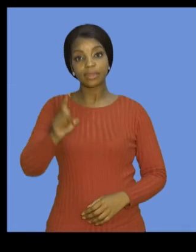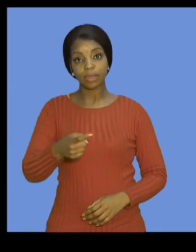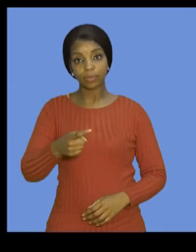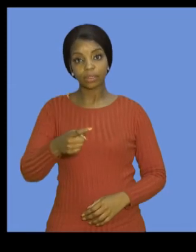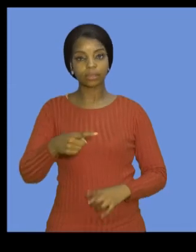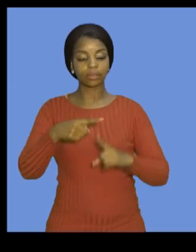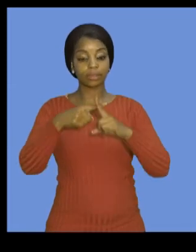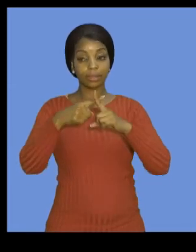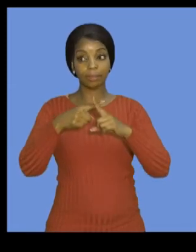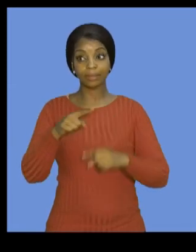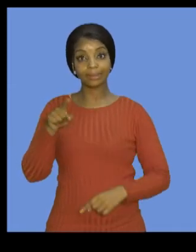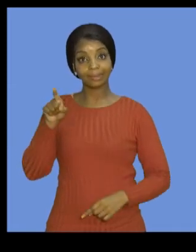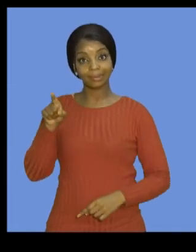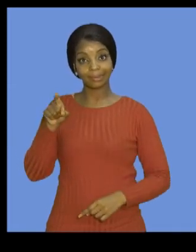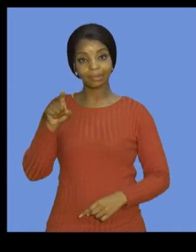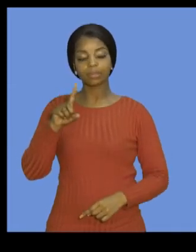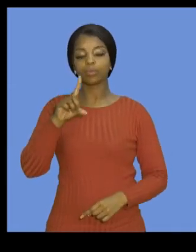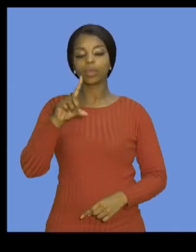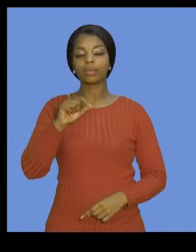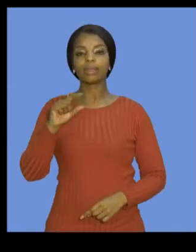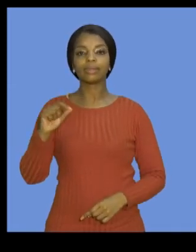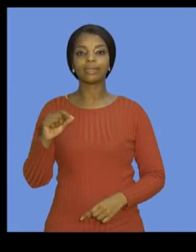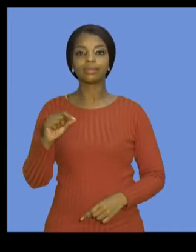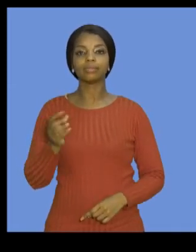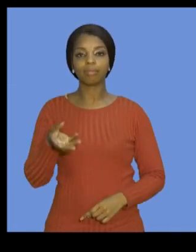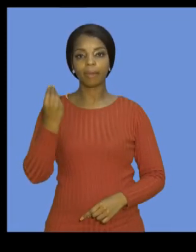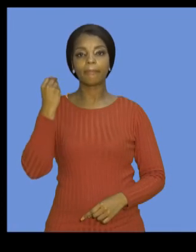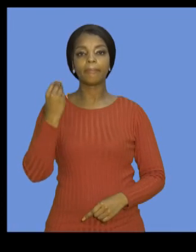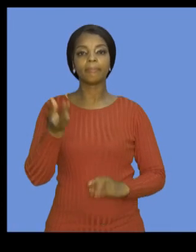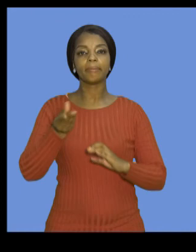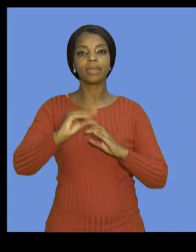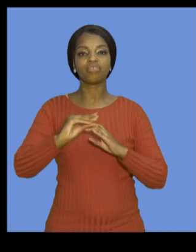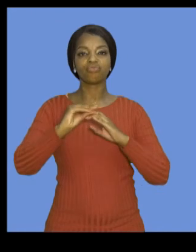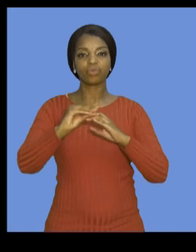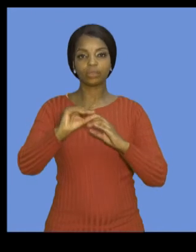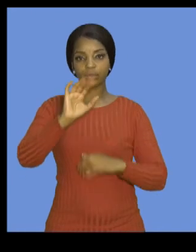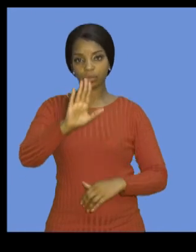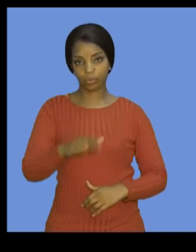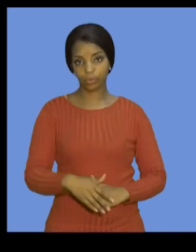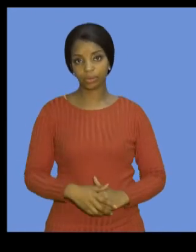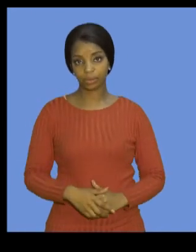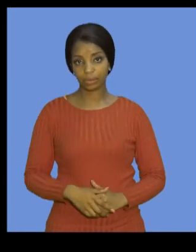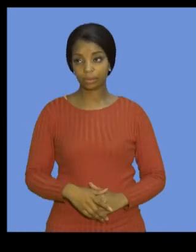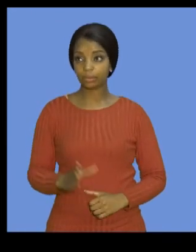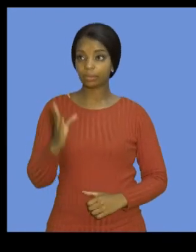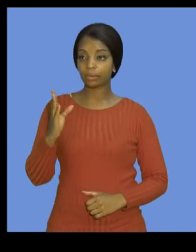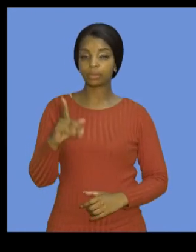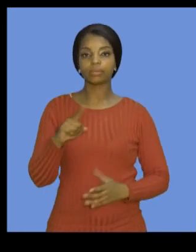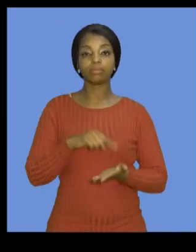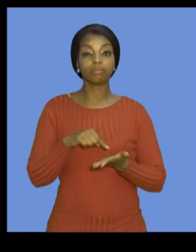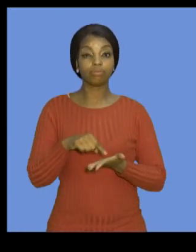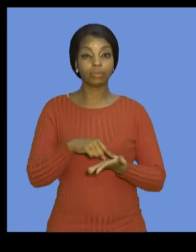multiply this by 100 to get the interest rate. So go back to our calculator. I'm going to divide this